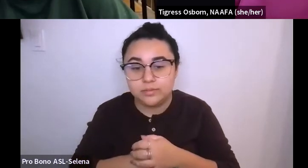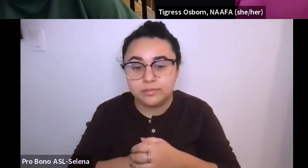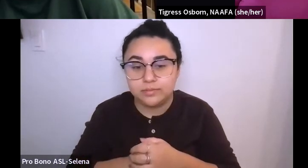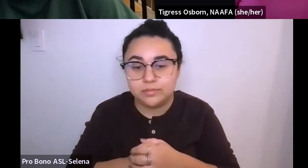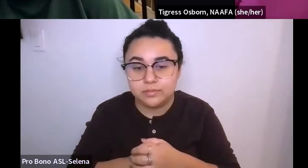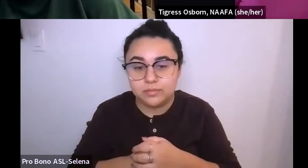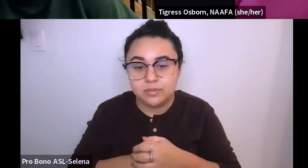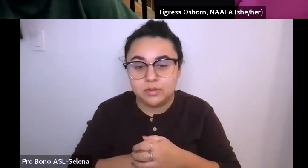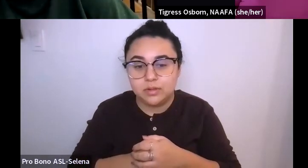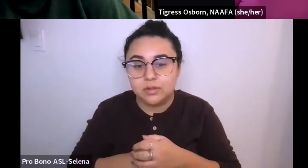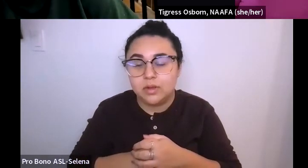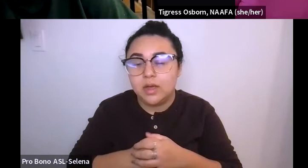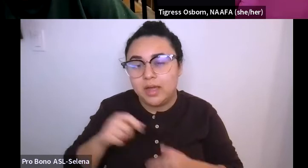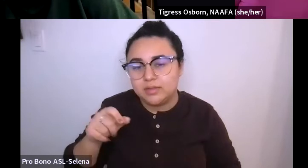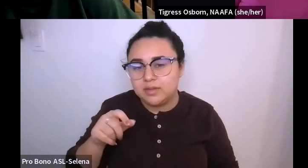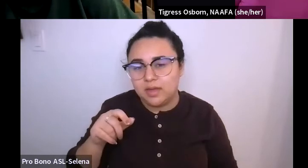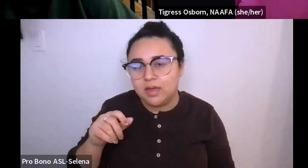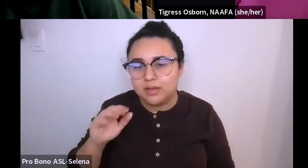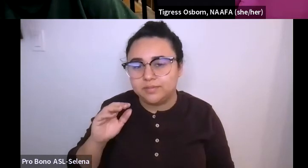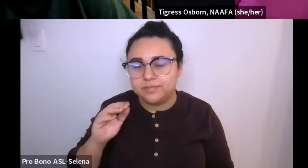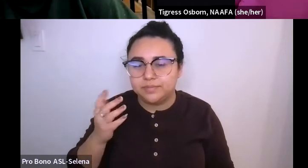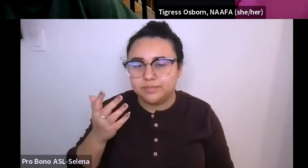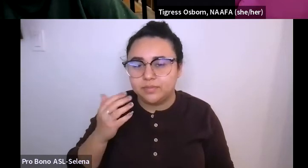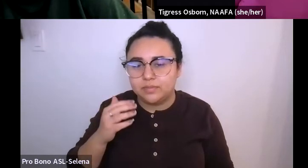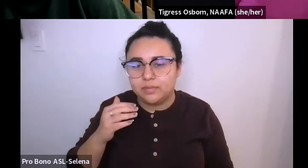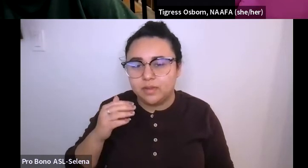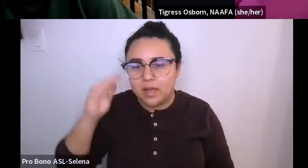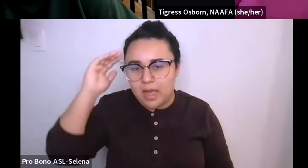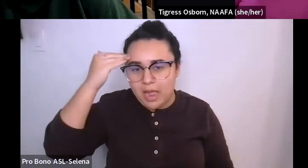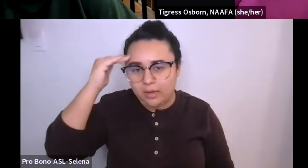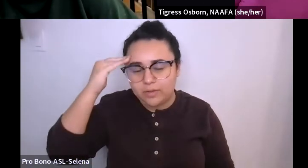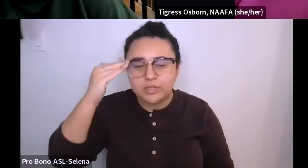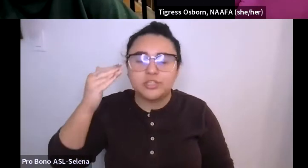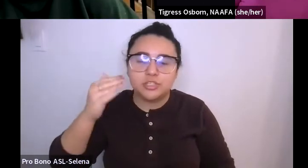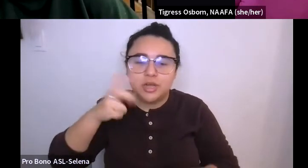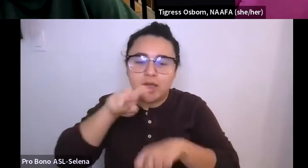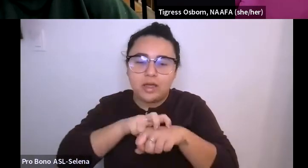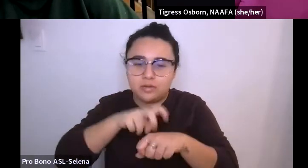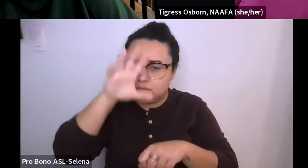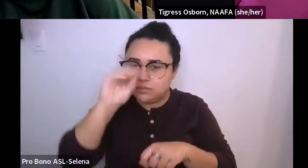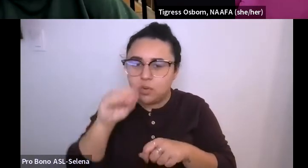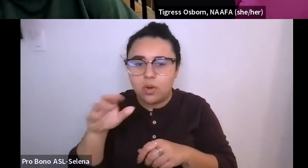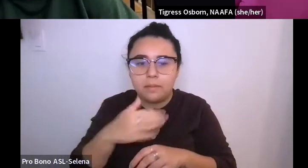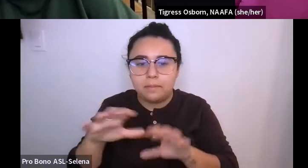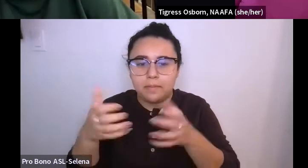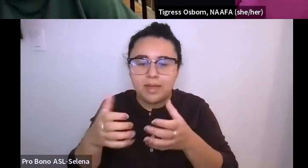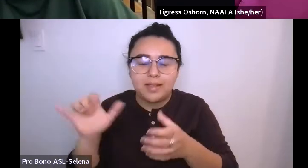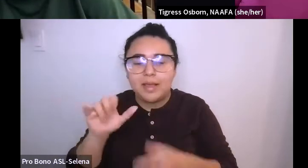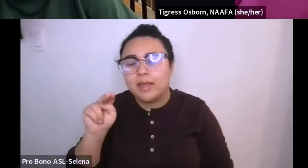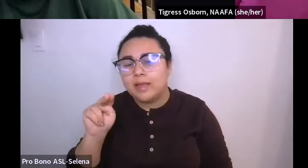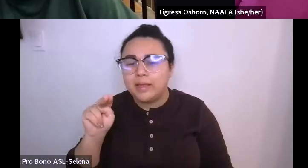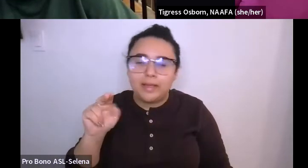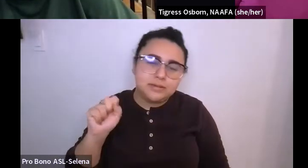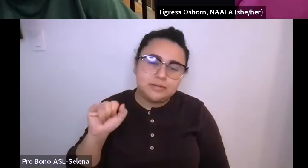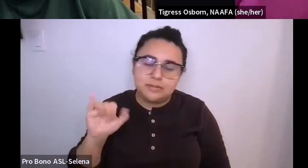it's because it's an Irish boy band. So if you're all in the US, you will never have heard of them, but they're like the NSYNC Backstreet Boys